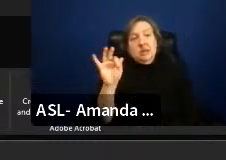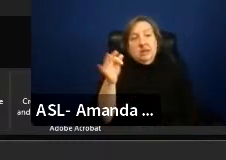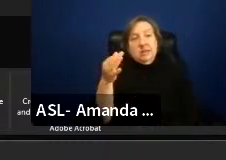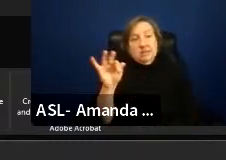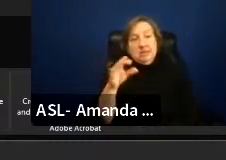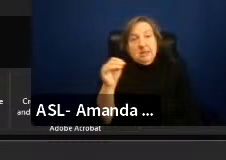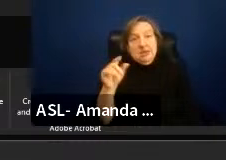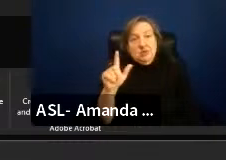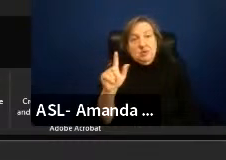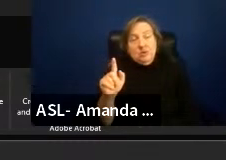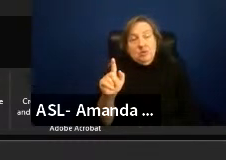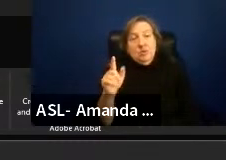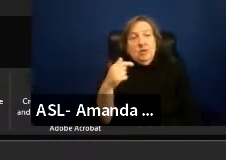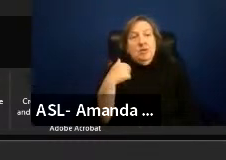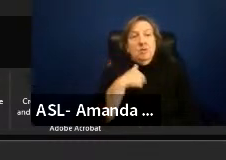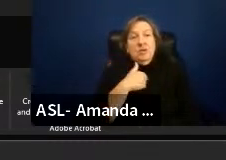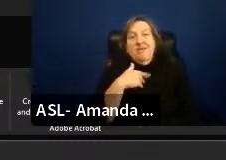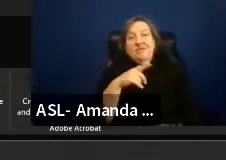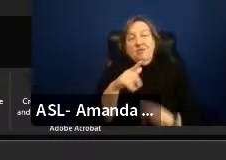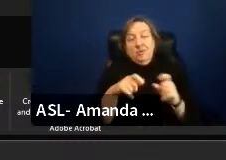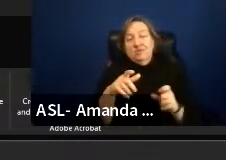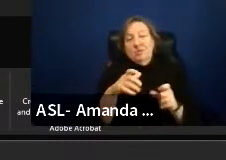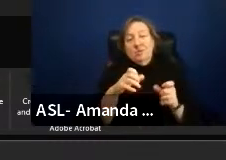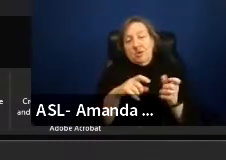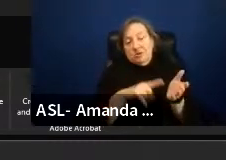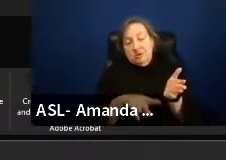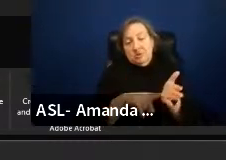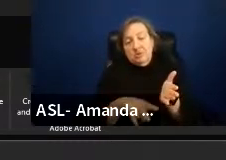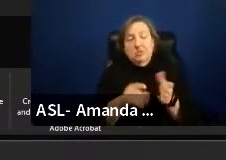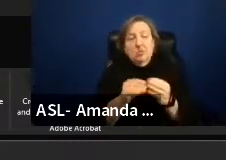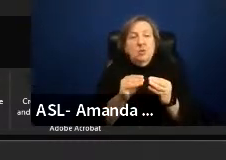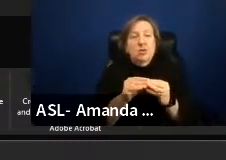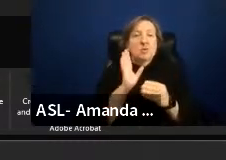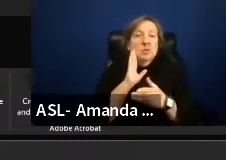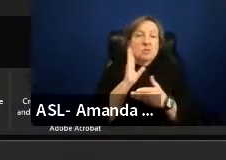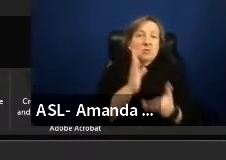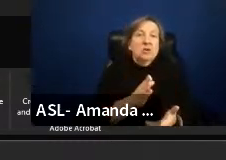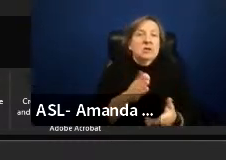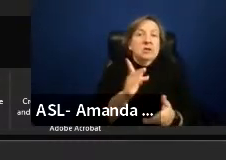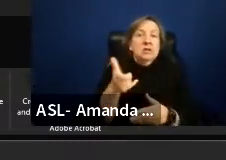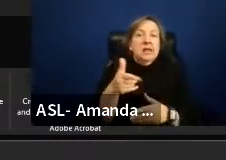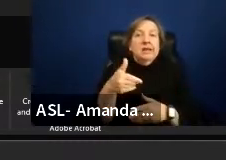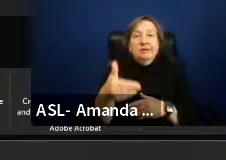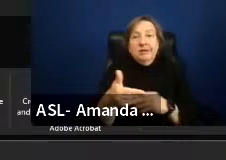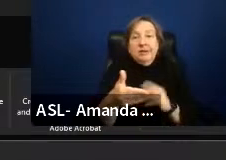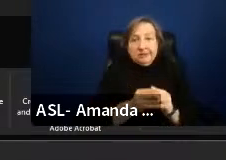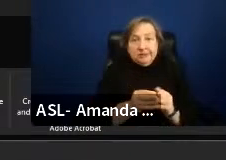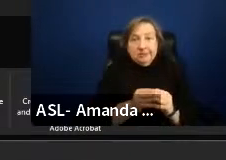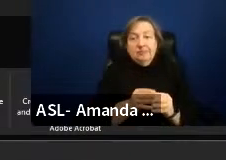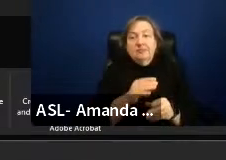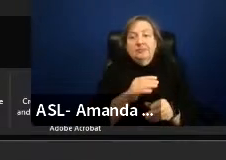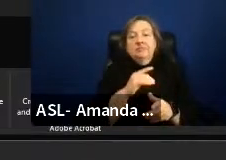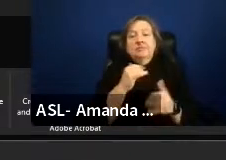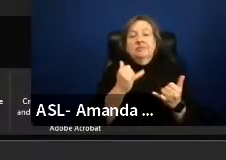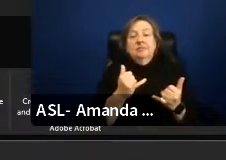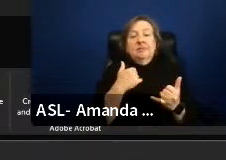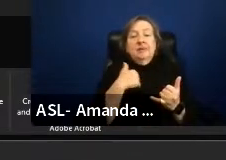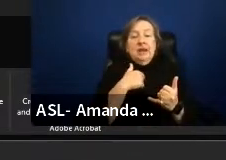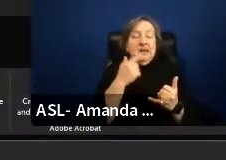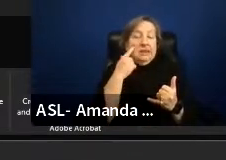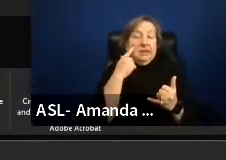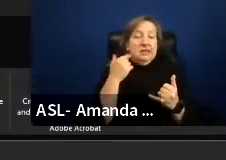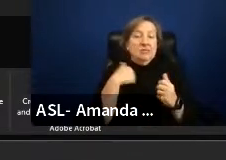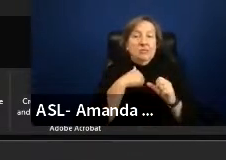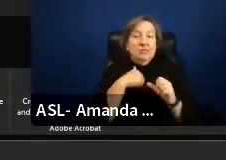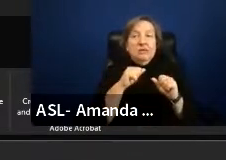and 21. We had some questions we wanted to dig in with folks, so we'll bring that back into our next session. And with that, I think we can